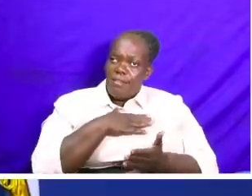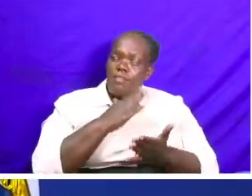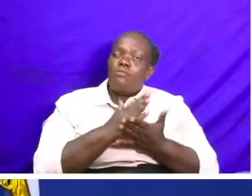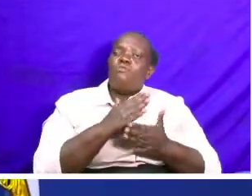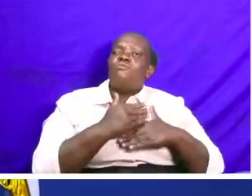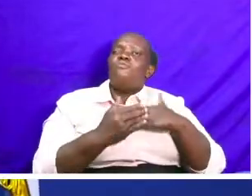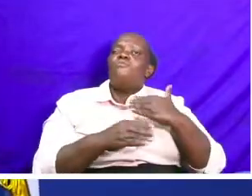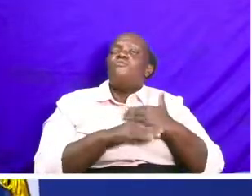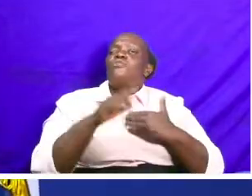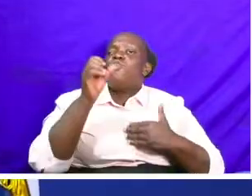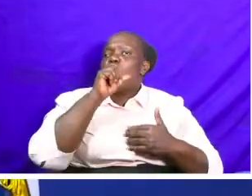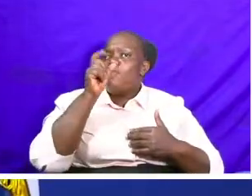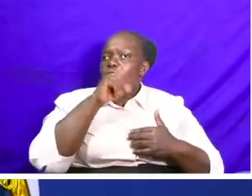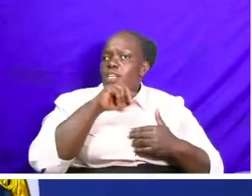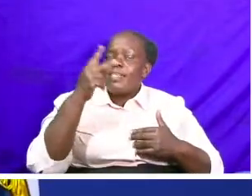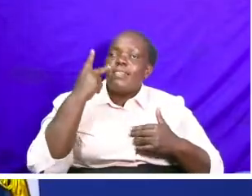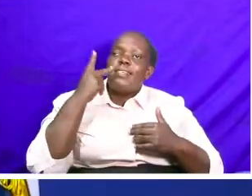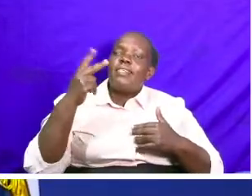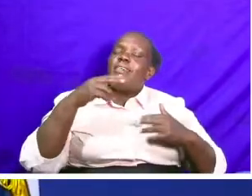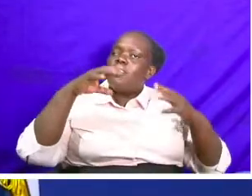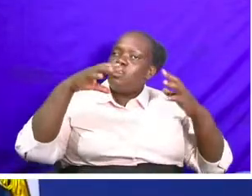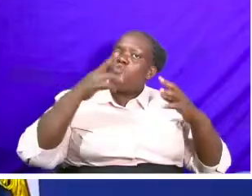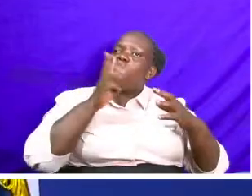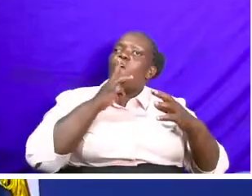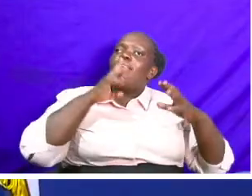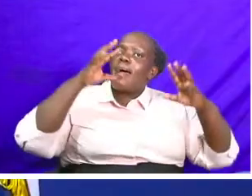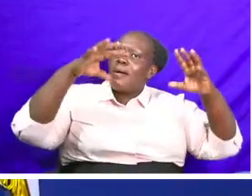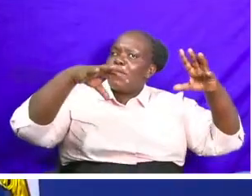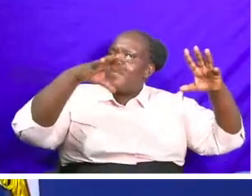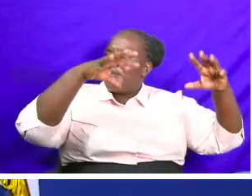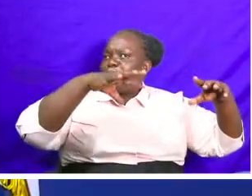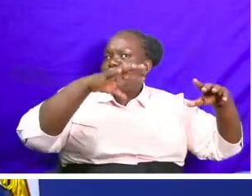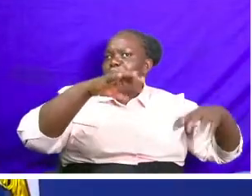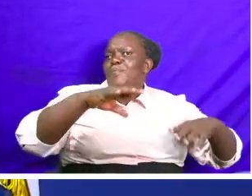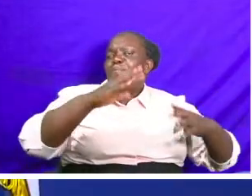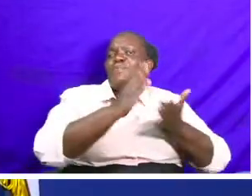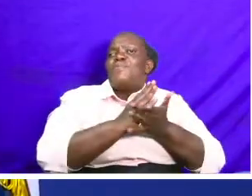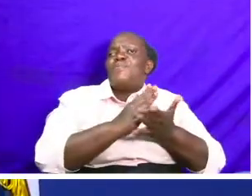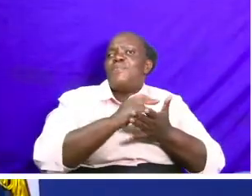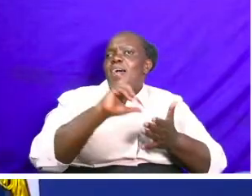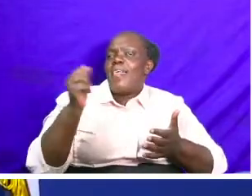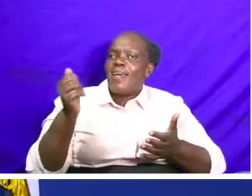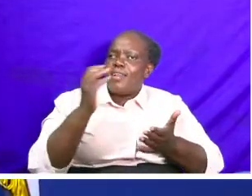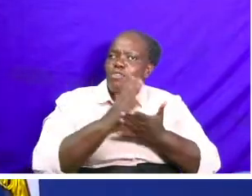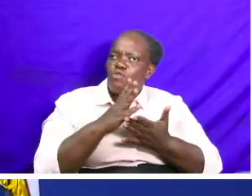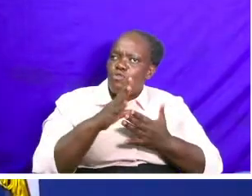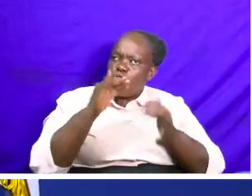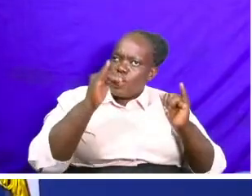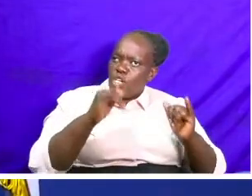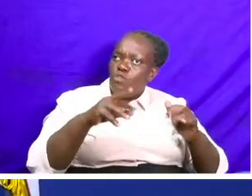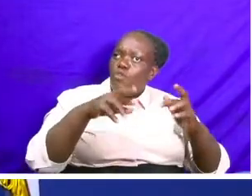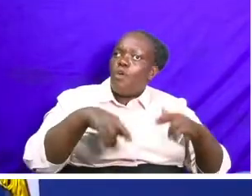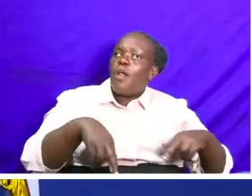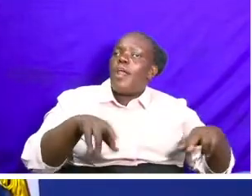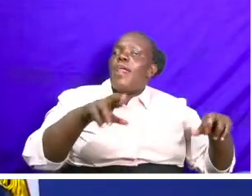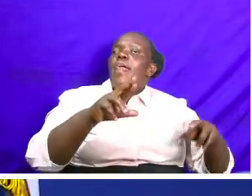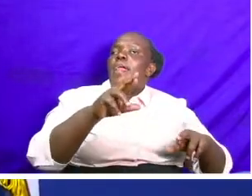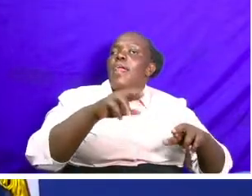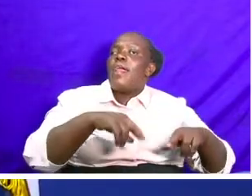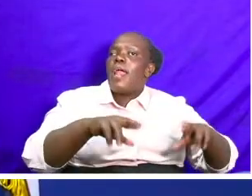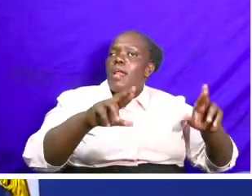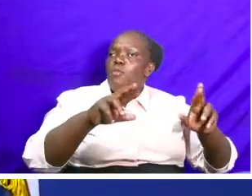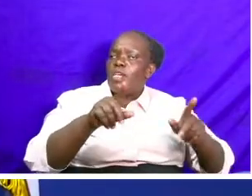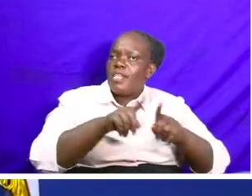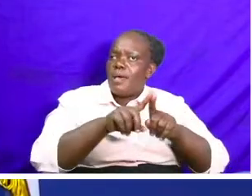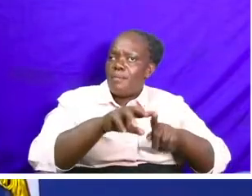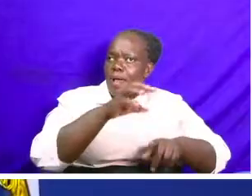infrastructure there is old. You have seen leaking roofs. We just have makeshifts just at the end of a runway. We are going to get a new runway. The capacity